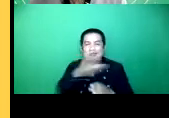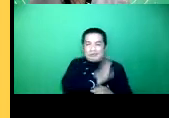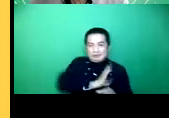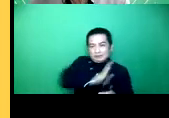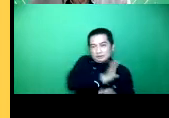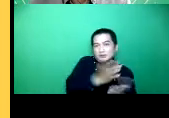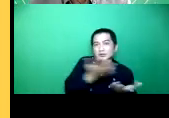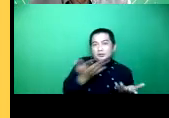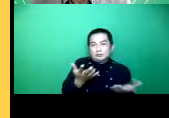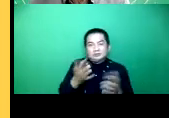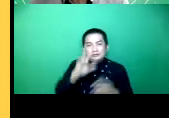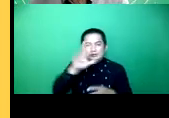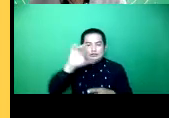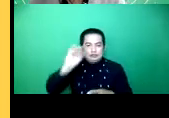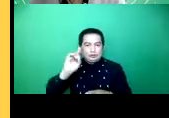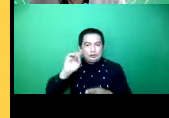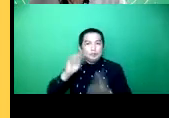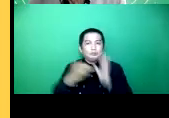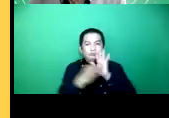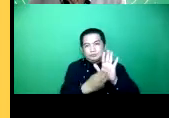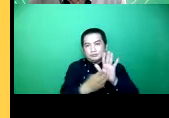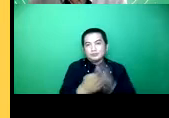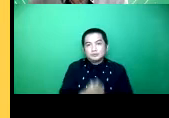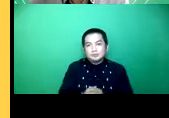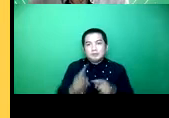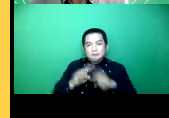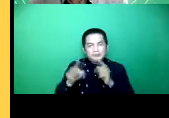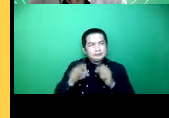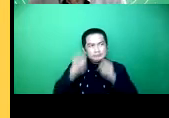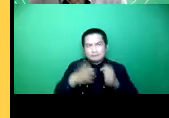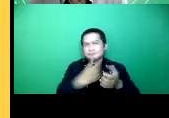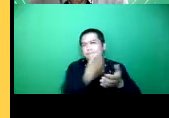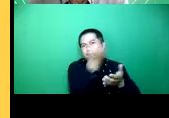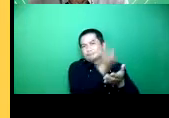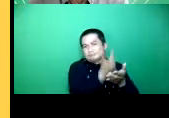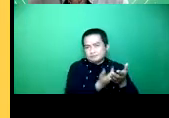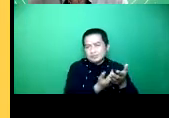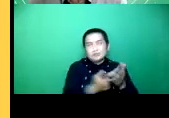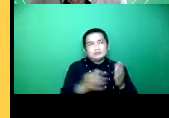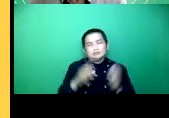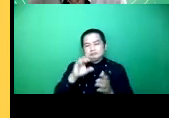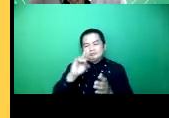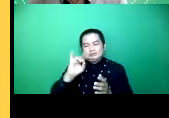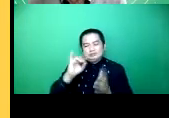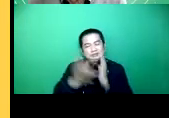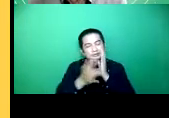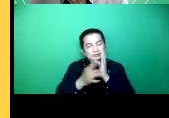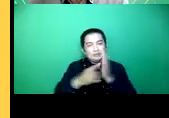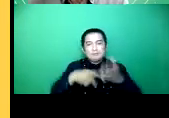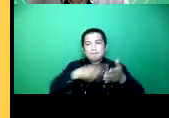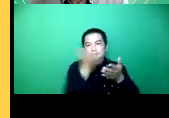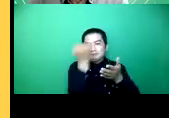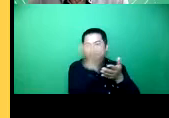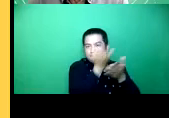a 3D model. But it also applies to graphics. If I wanted to make a digital painting, I would use a illustration